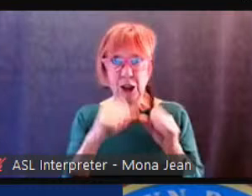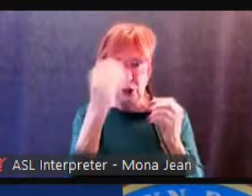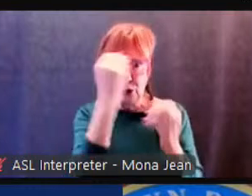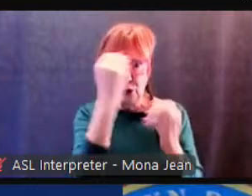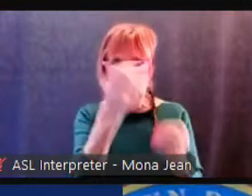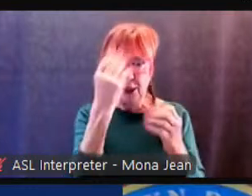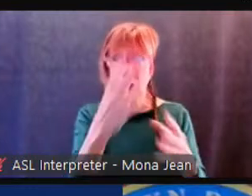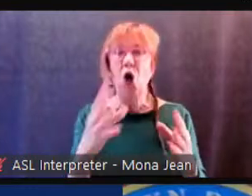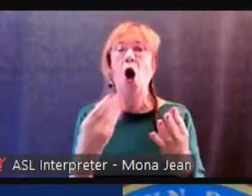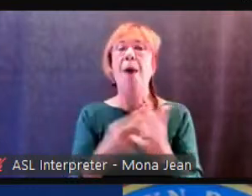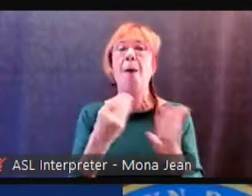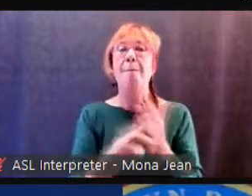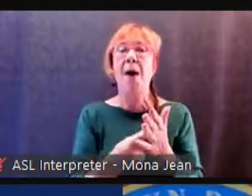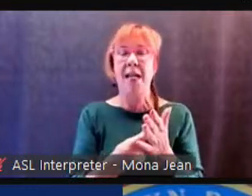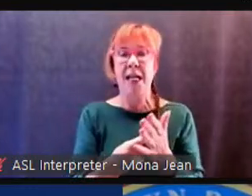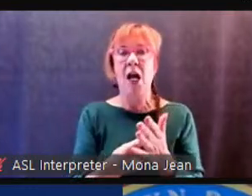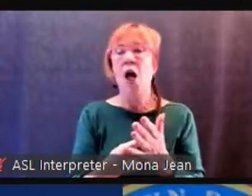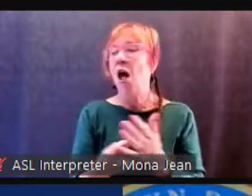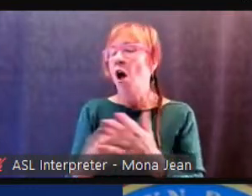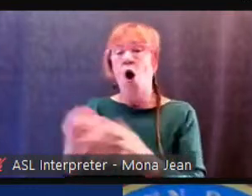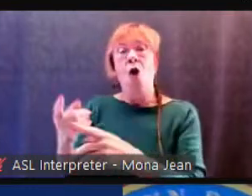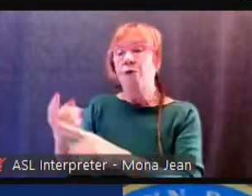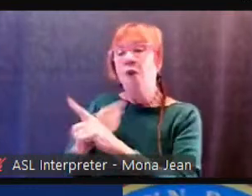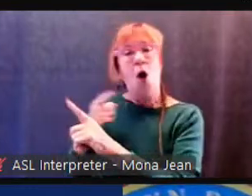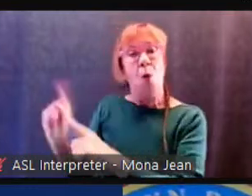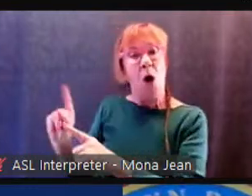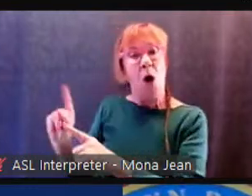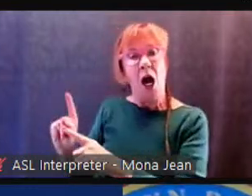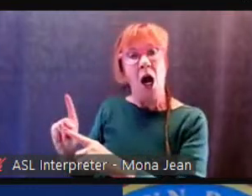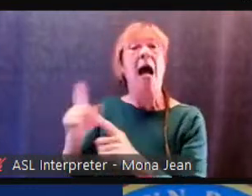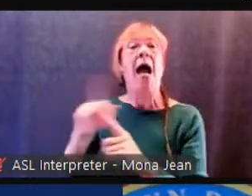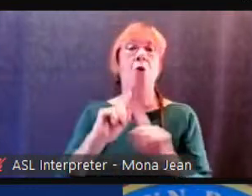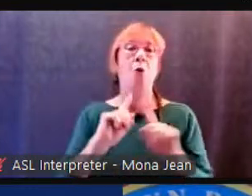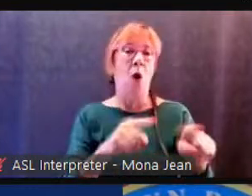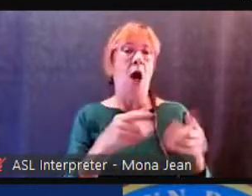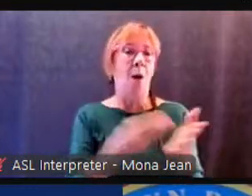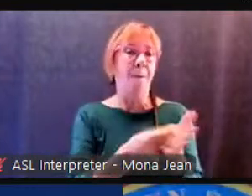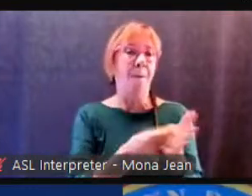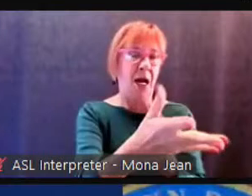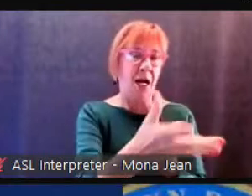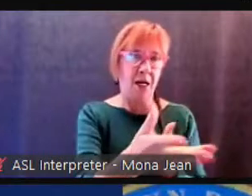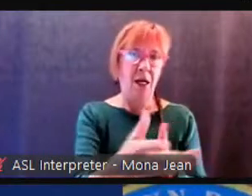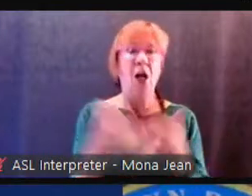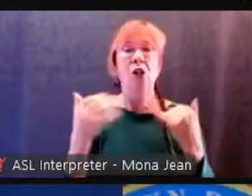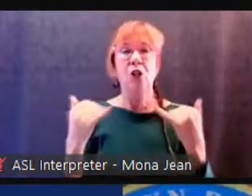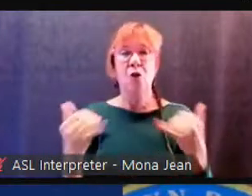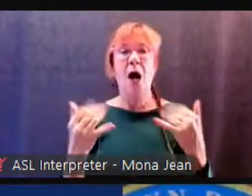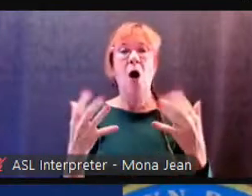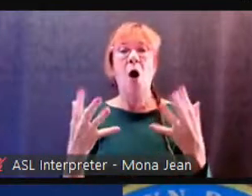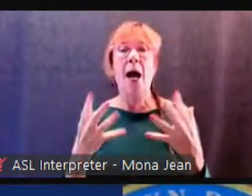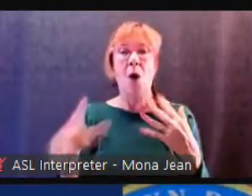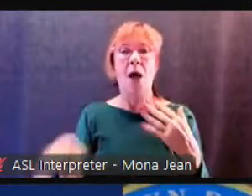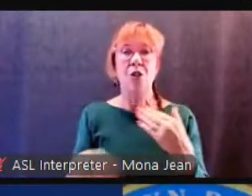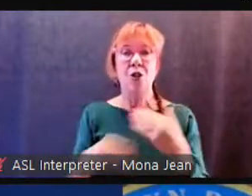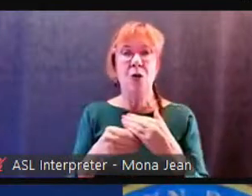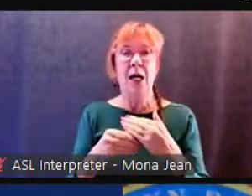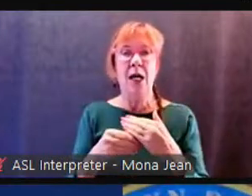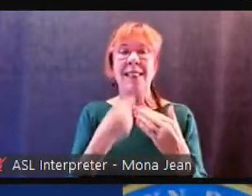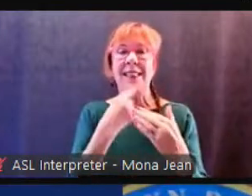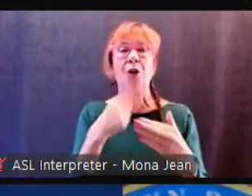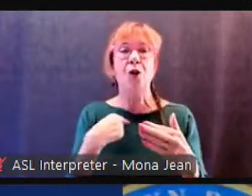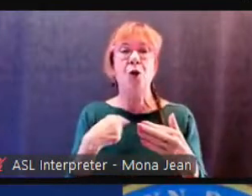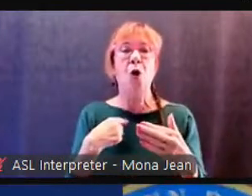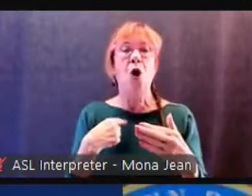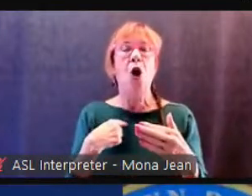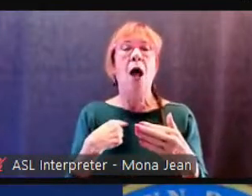available and where it's going. Before I wrap up, I wanted to share that we have now added a frequently asked questions section on